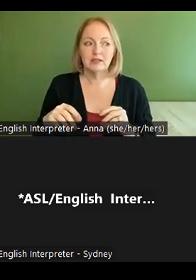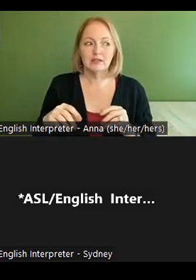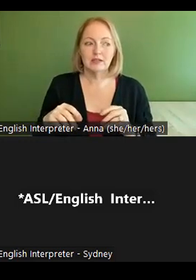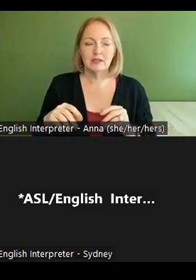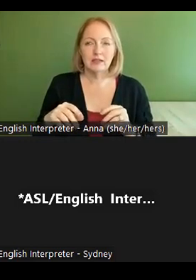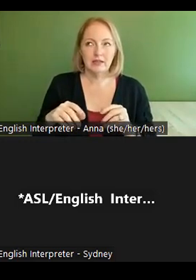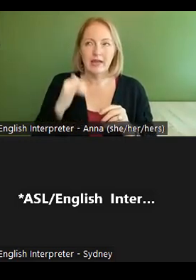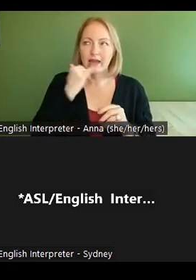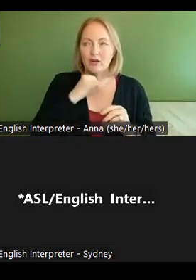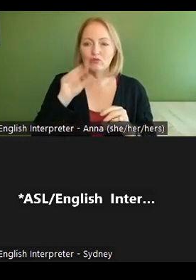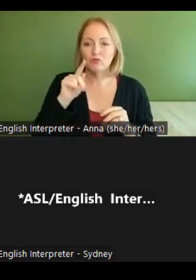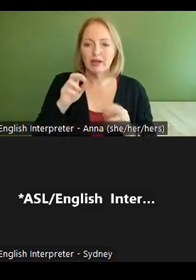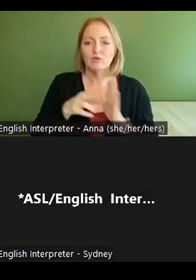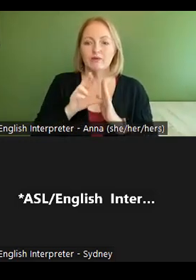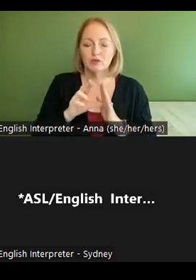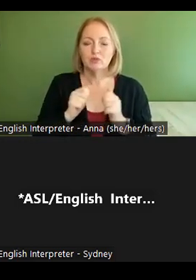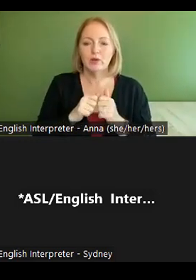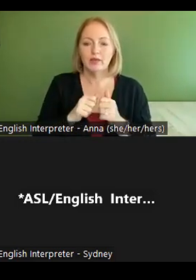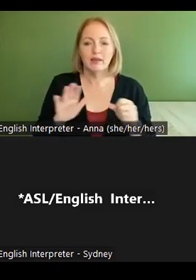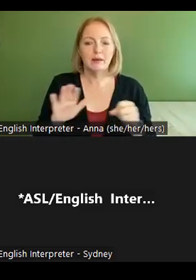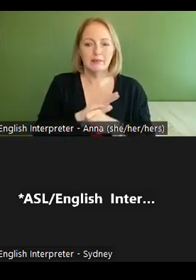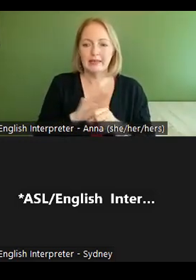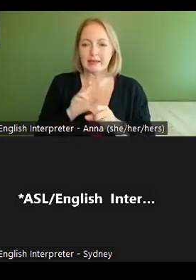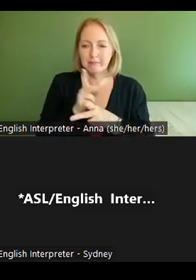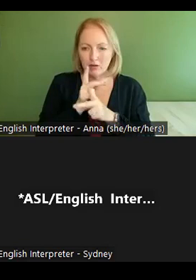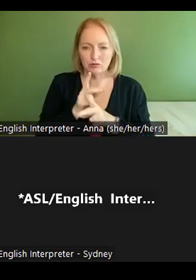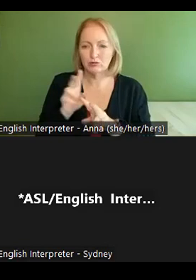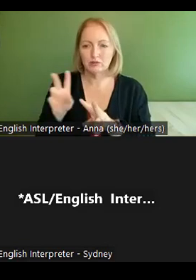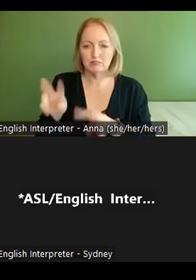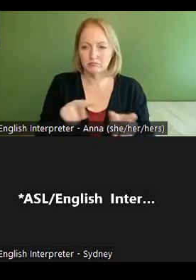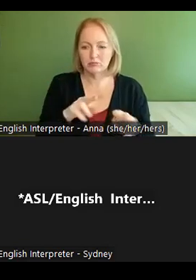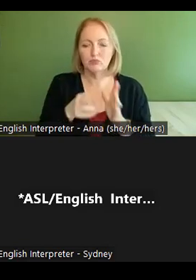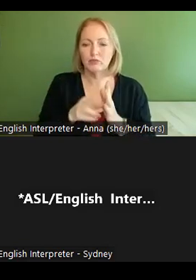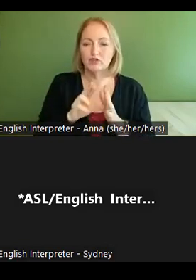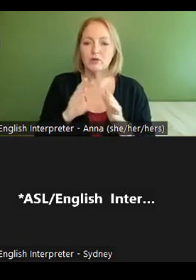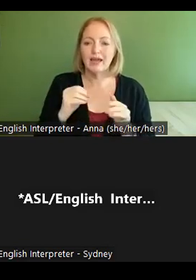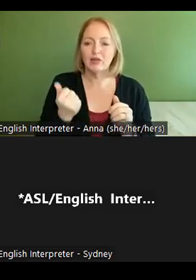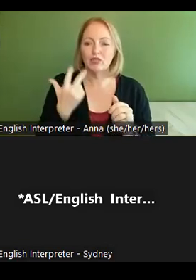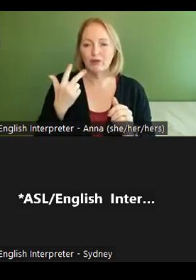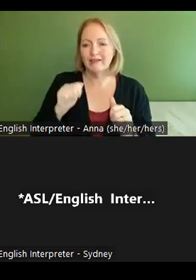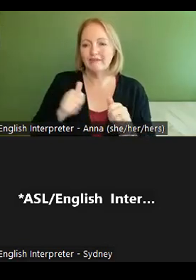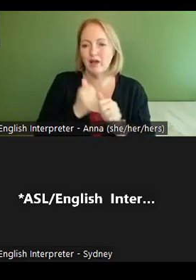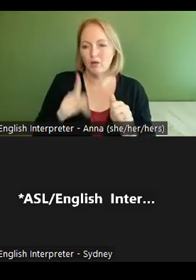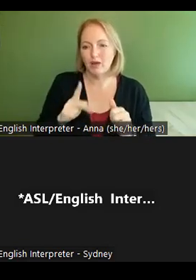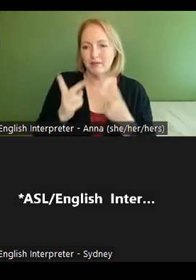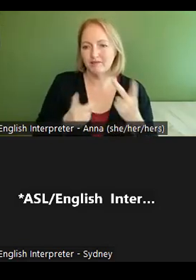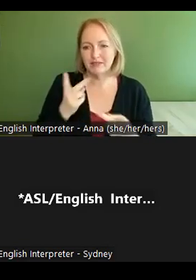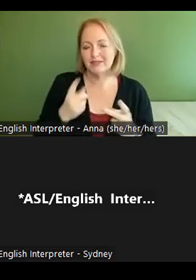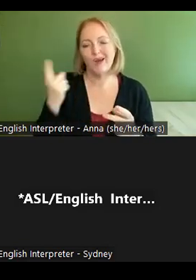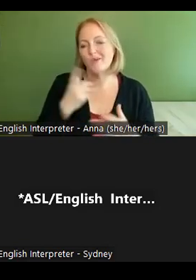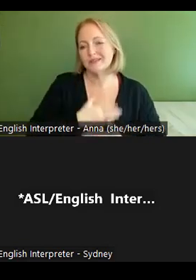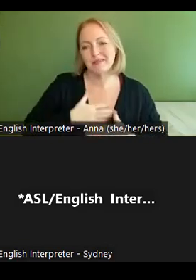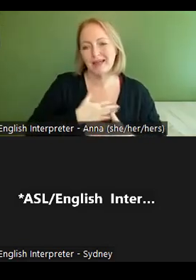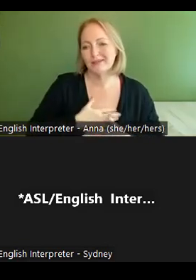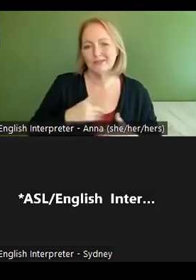error rate reviews with complete monitoring reviews, and 3 of them were follow-up visits. It's always a pleasure to